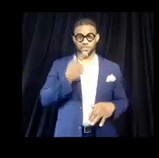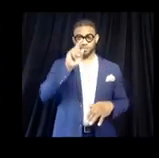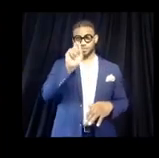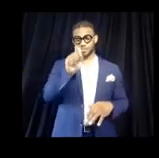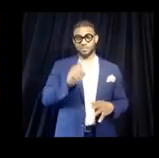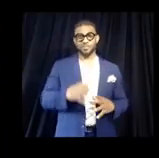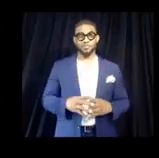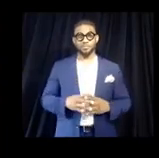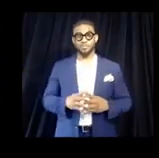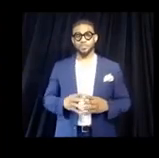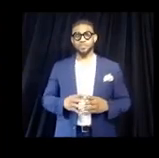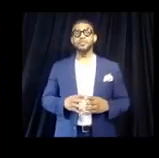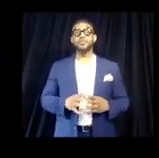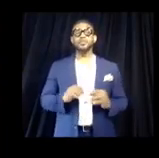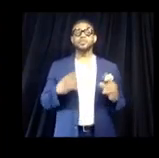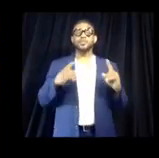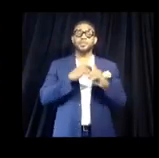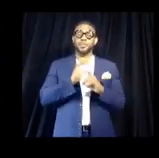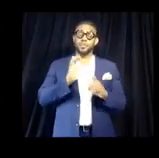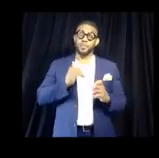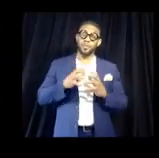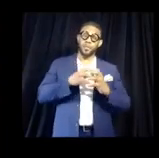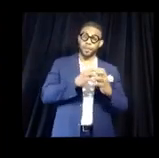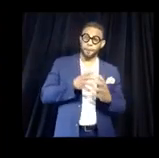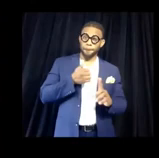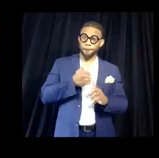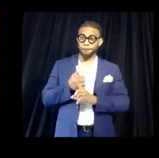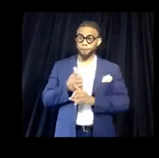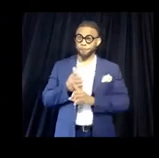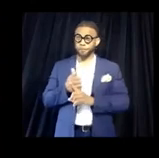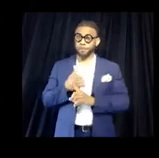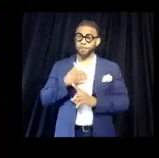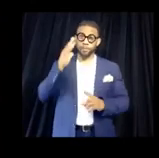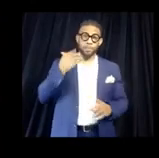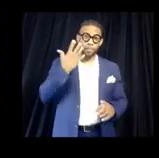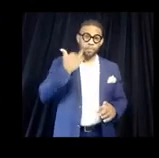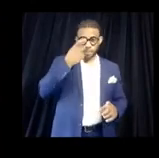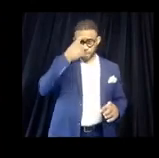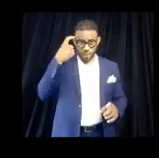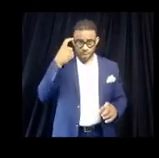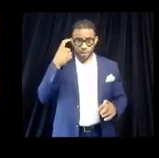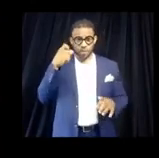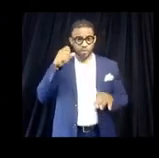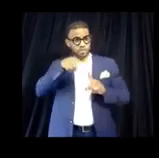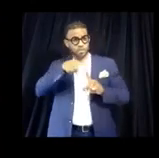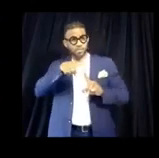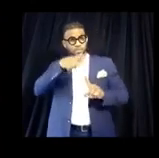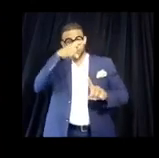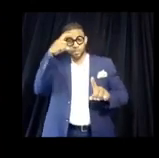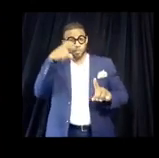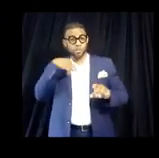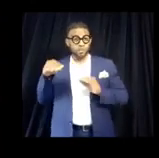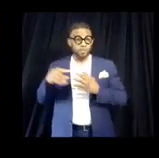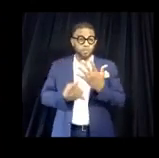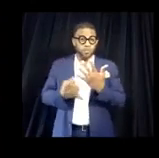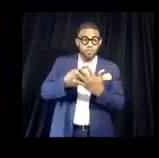me, end quote. With the complexities of our intersectional selves, we have experienced trauma, we have inflicted